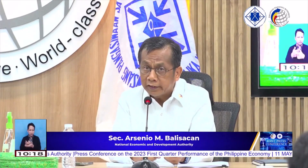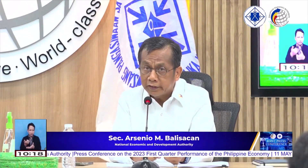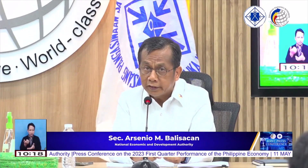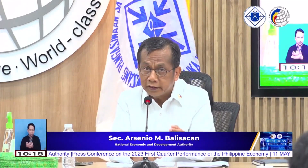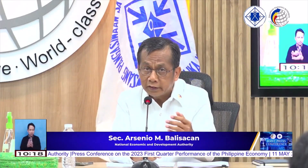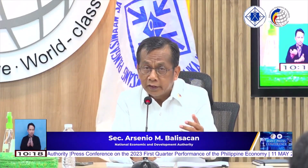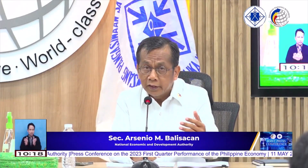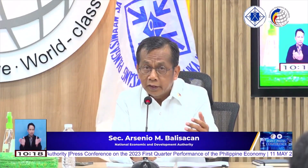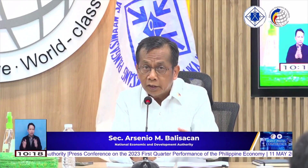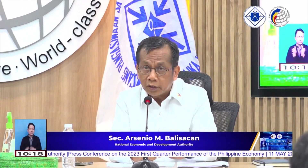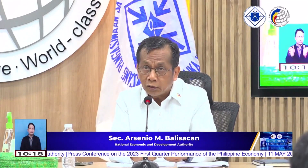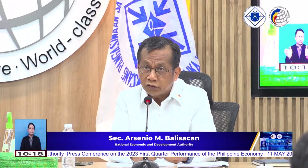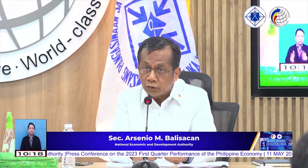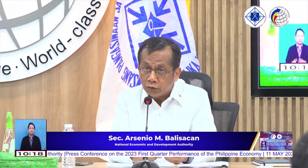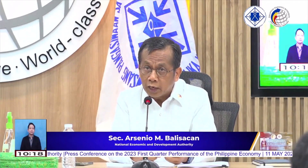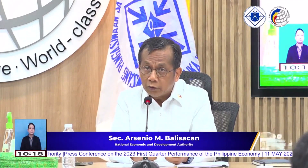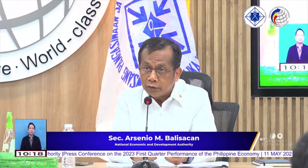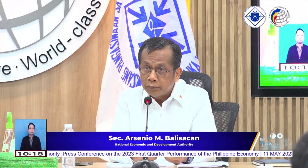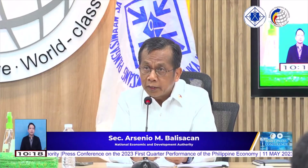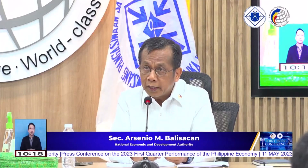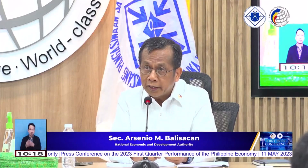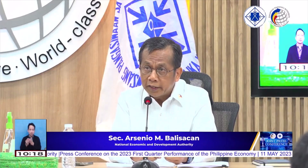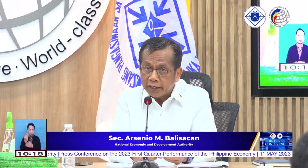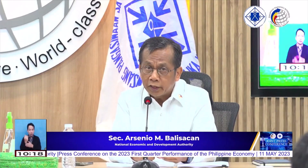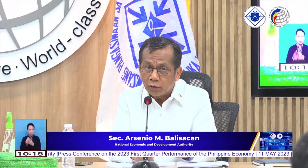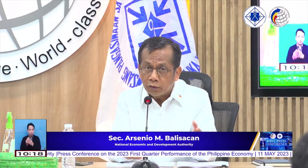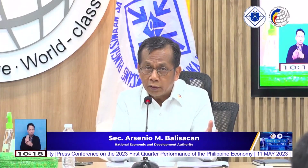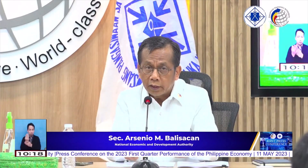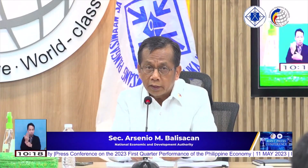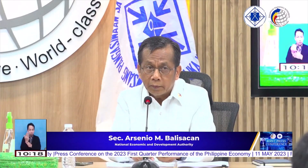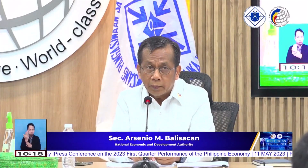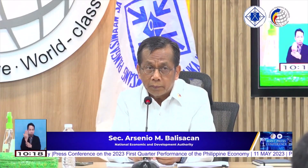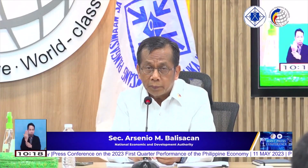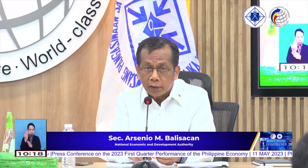the growth slowdown, and taking all